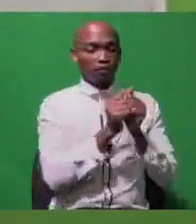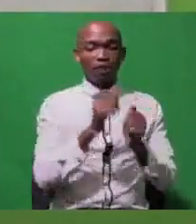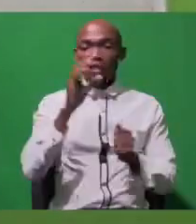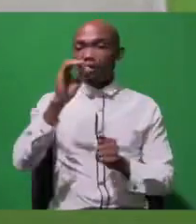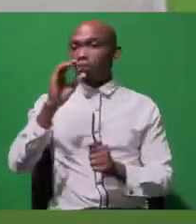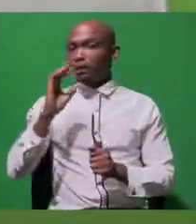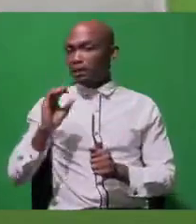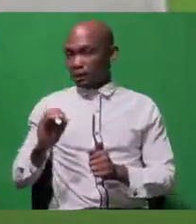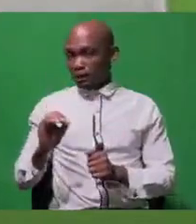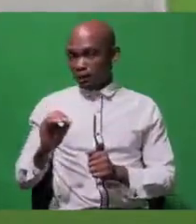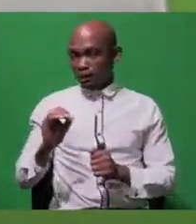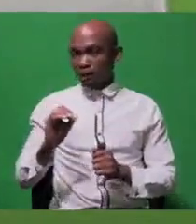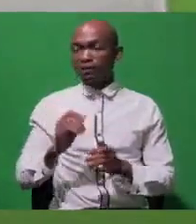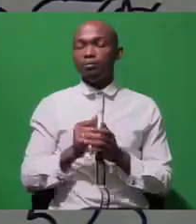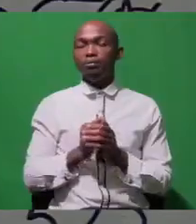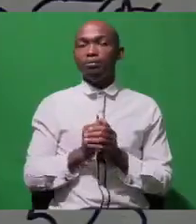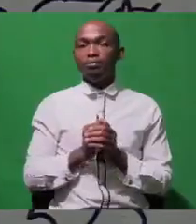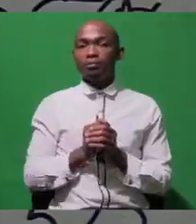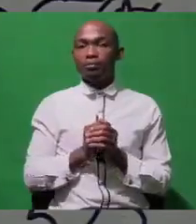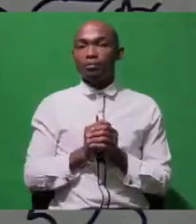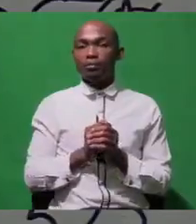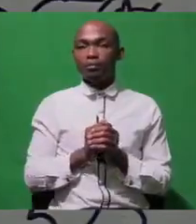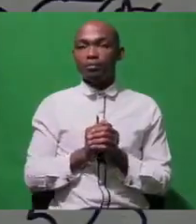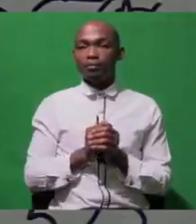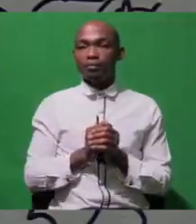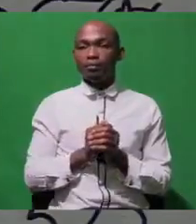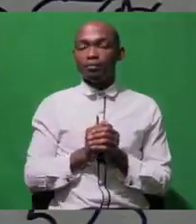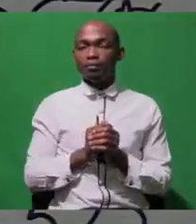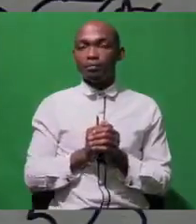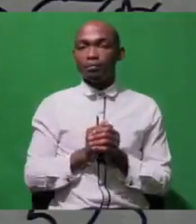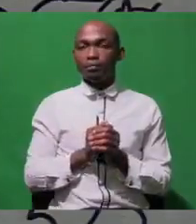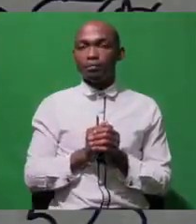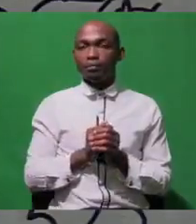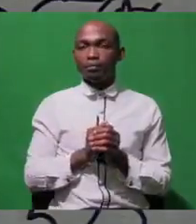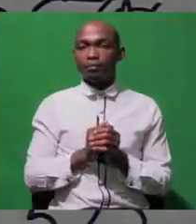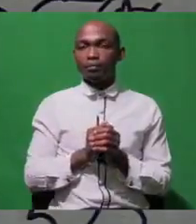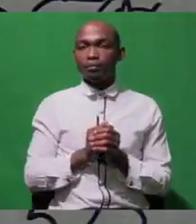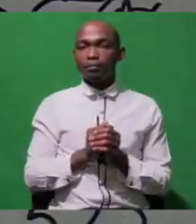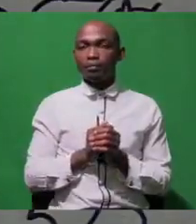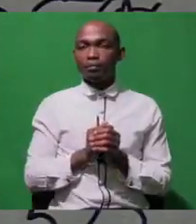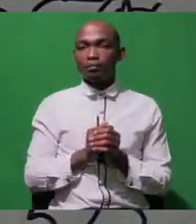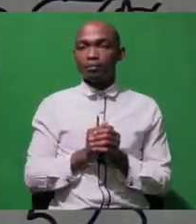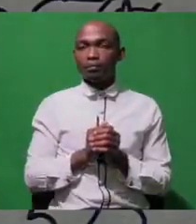Right here, 10% discount.